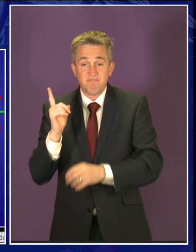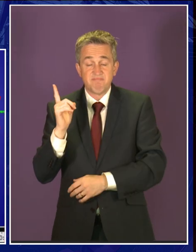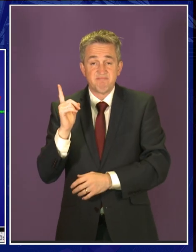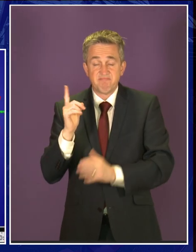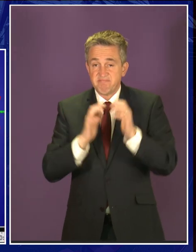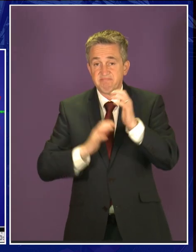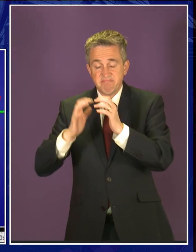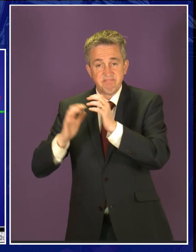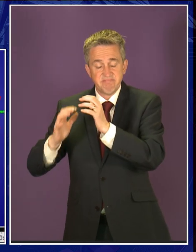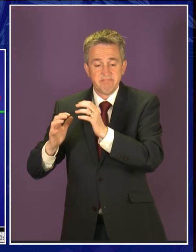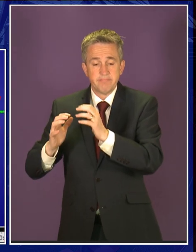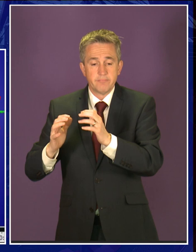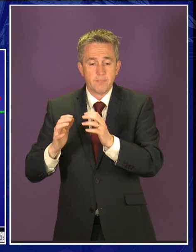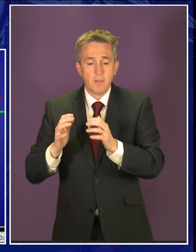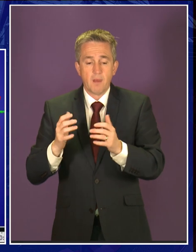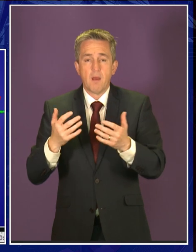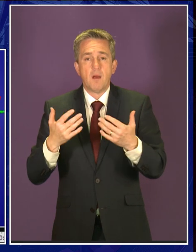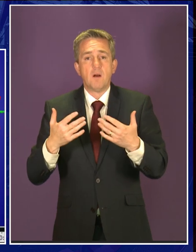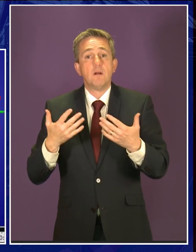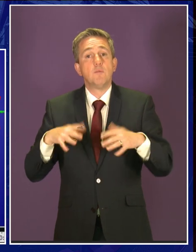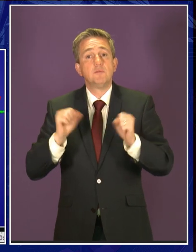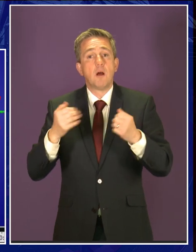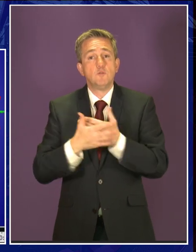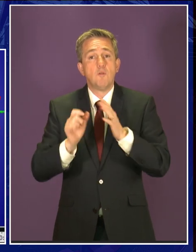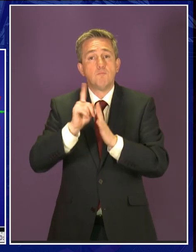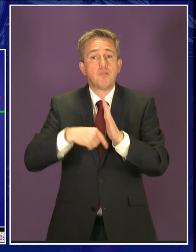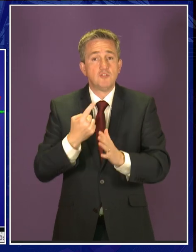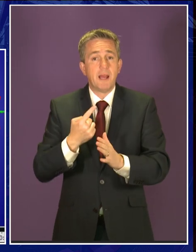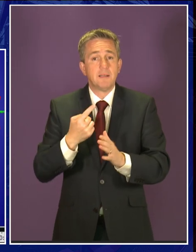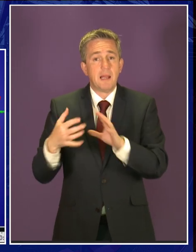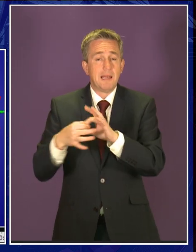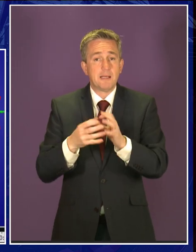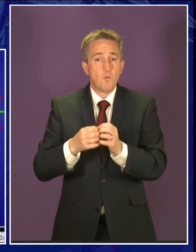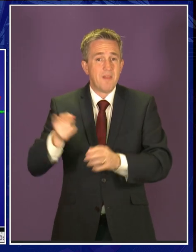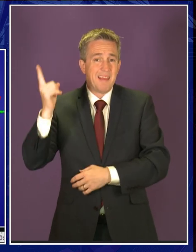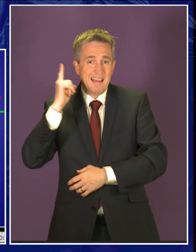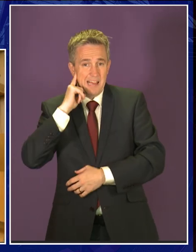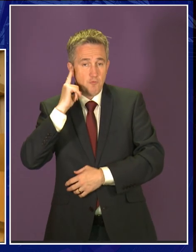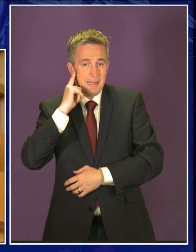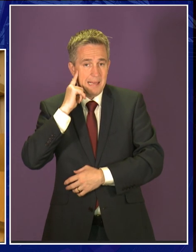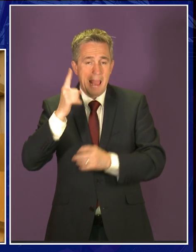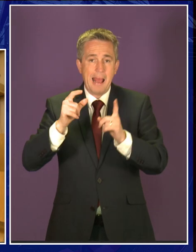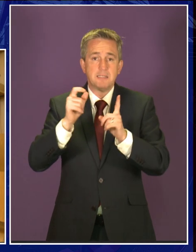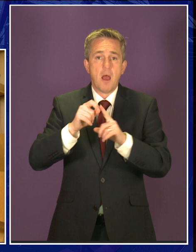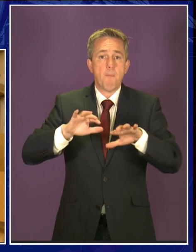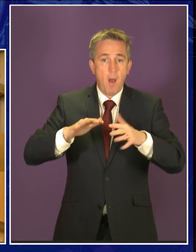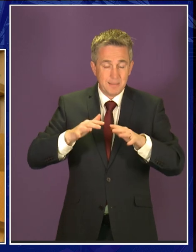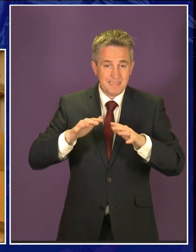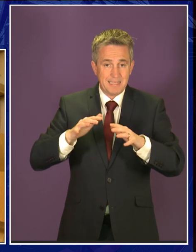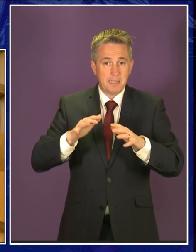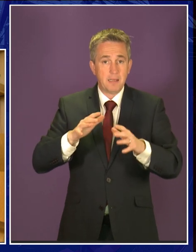decrement. And now we've started a whole new project about hearing and listening to Parkinson's disease, but inspired by